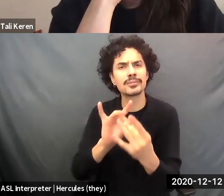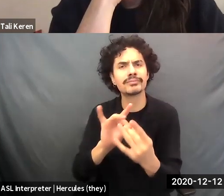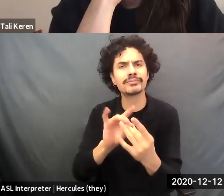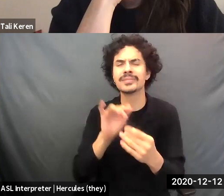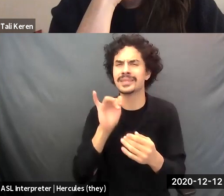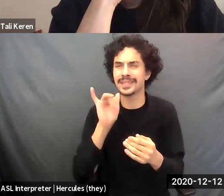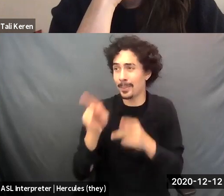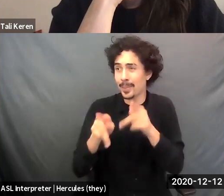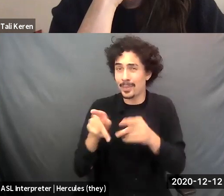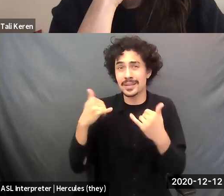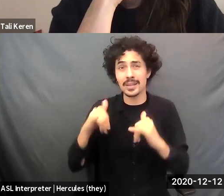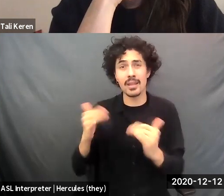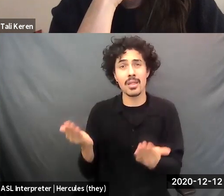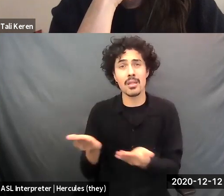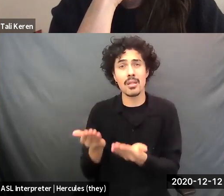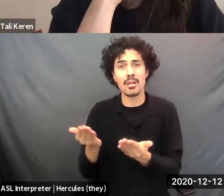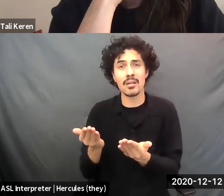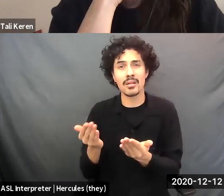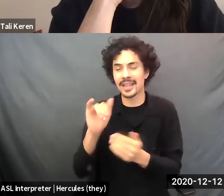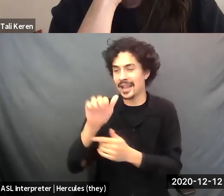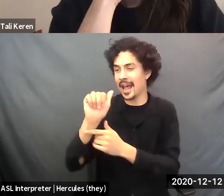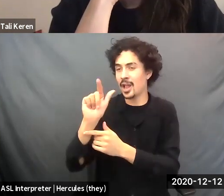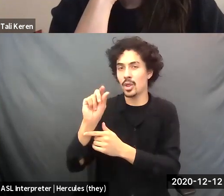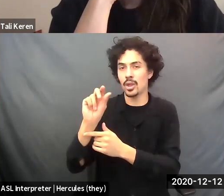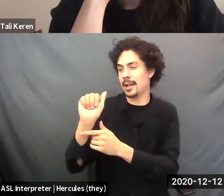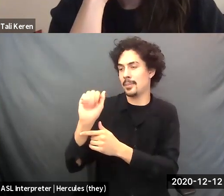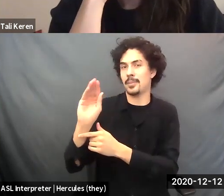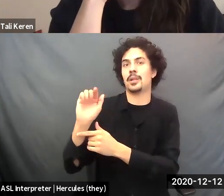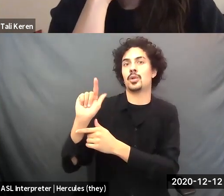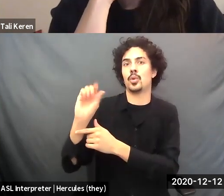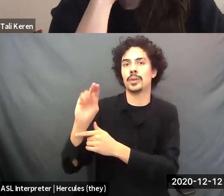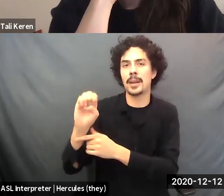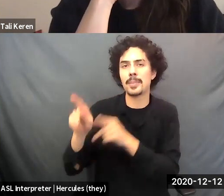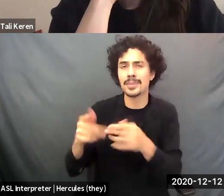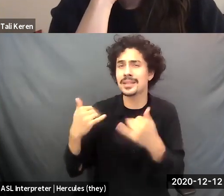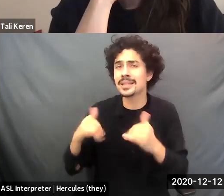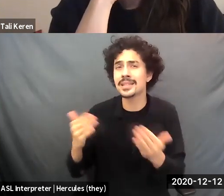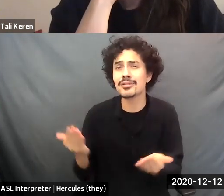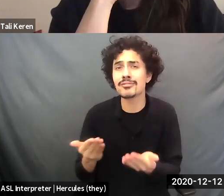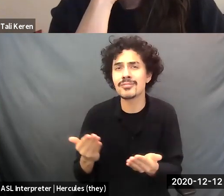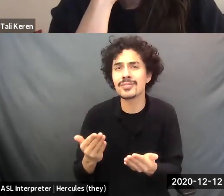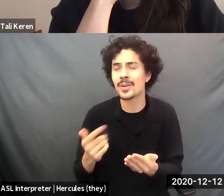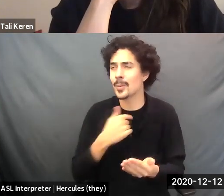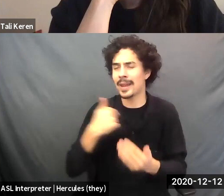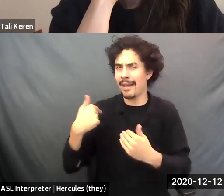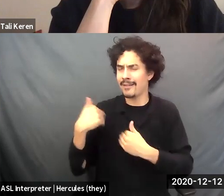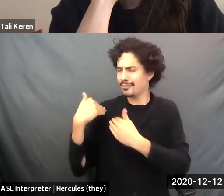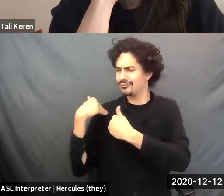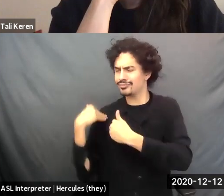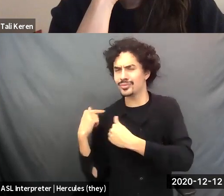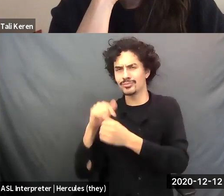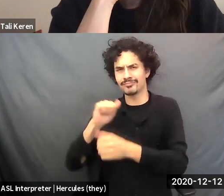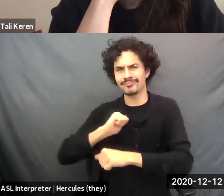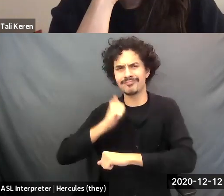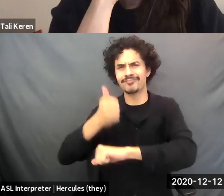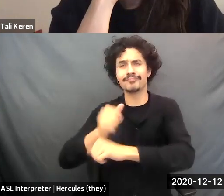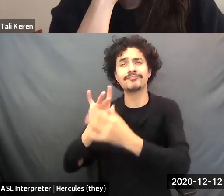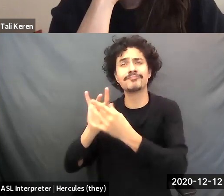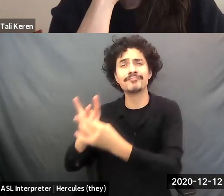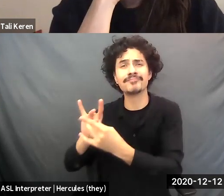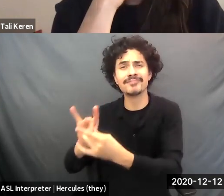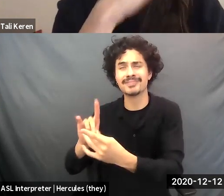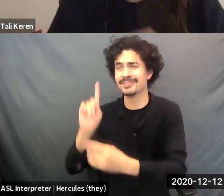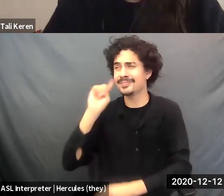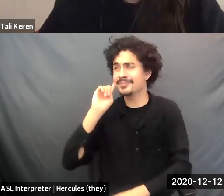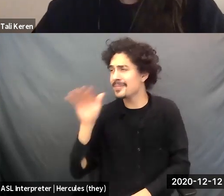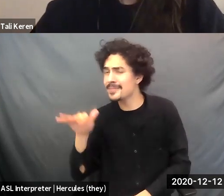still here. Ohlone people are still here, right? Like we, as an institution have an obligation to create a relationship and hear from them